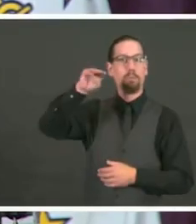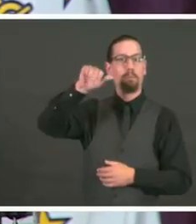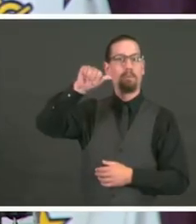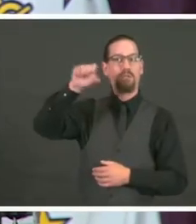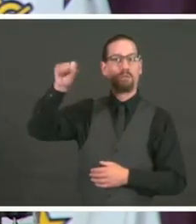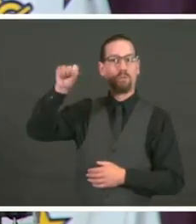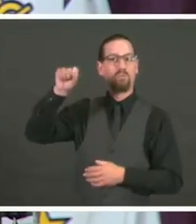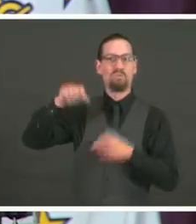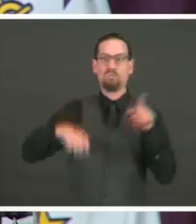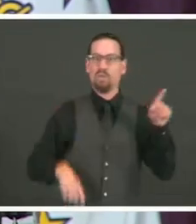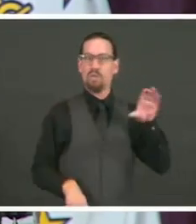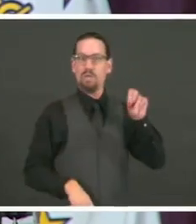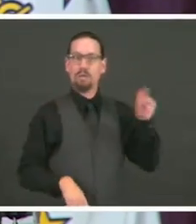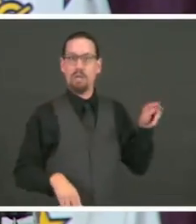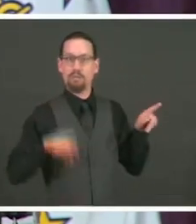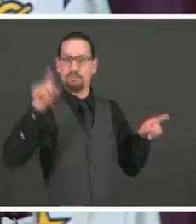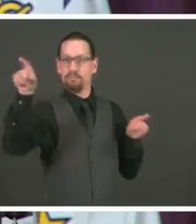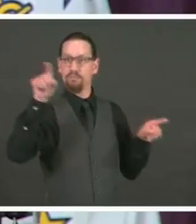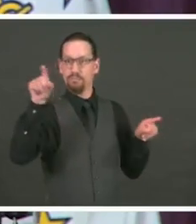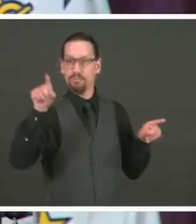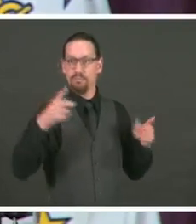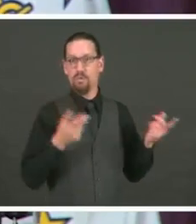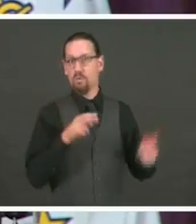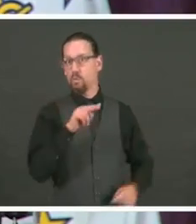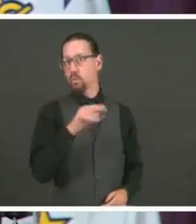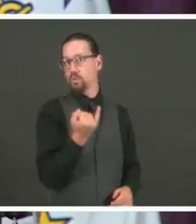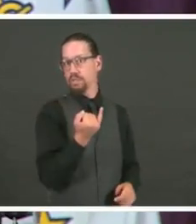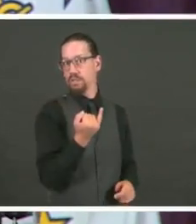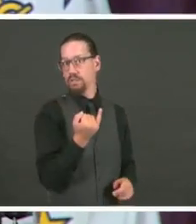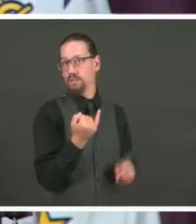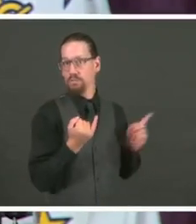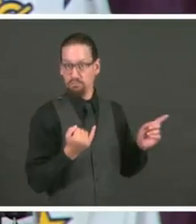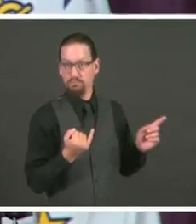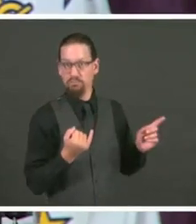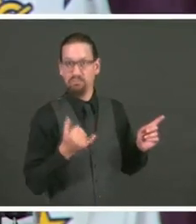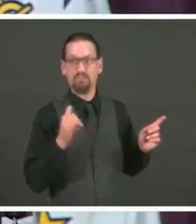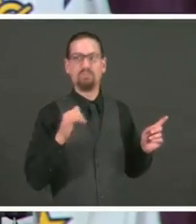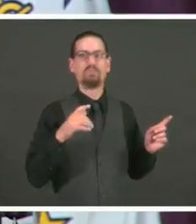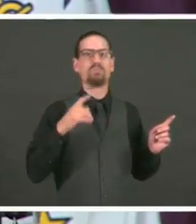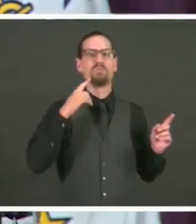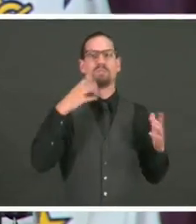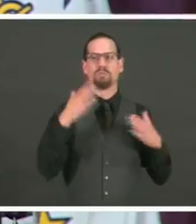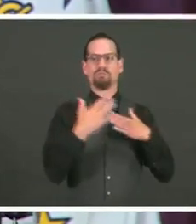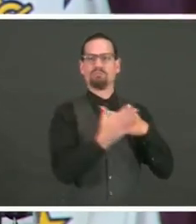saying Rhode Island needs to get a bit more serious.